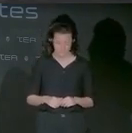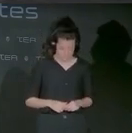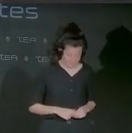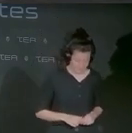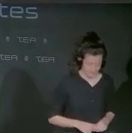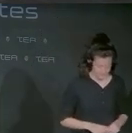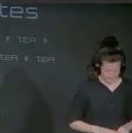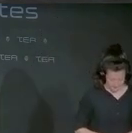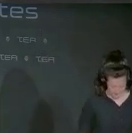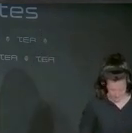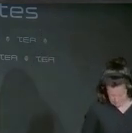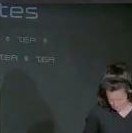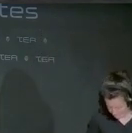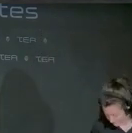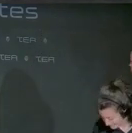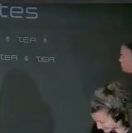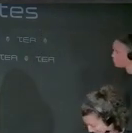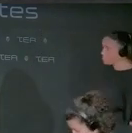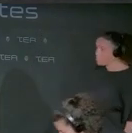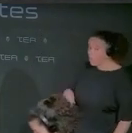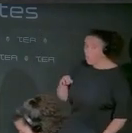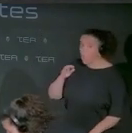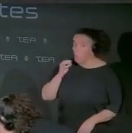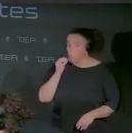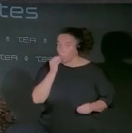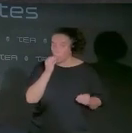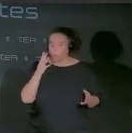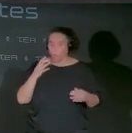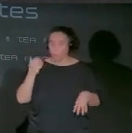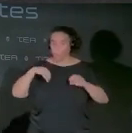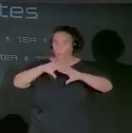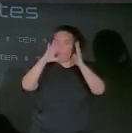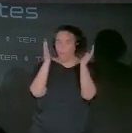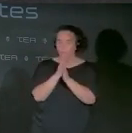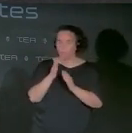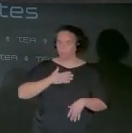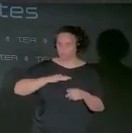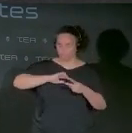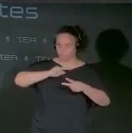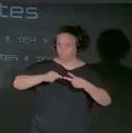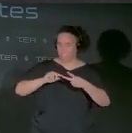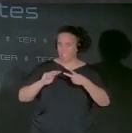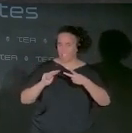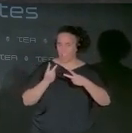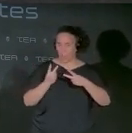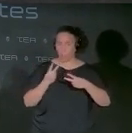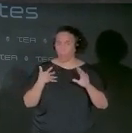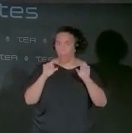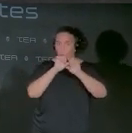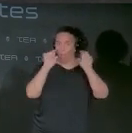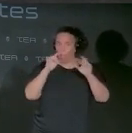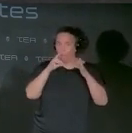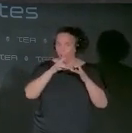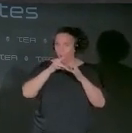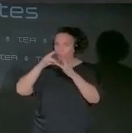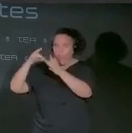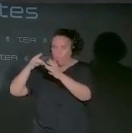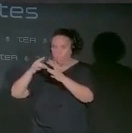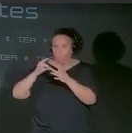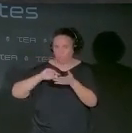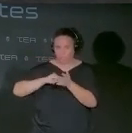But we don't have the leading technology companies here. When it comes to the hardware, we're all playing